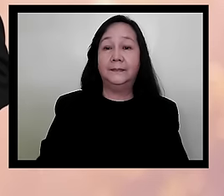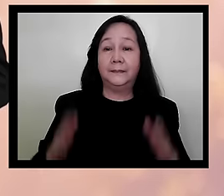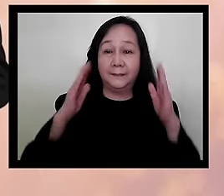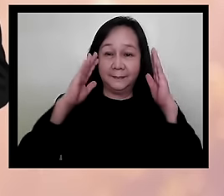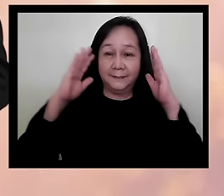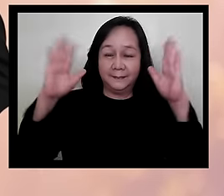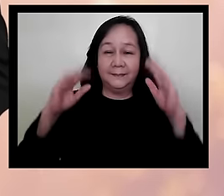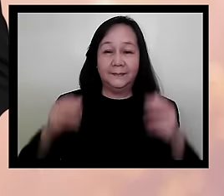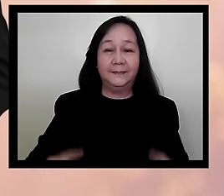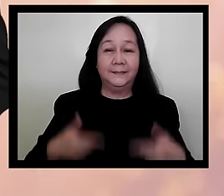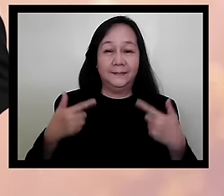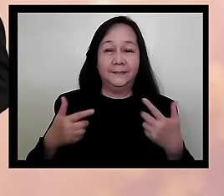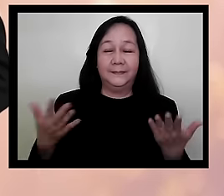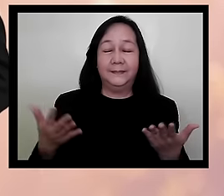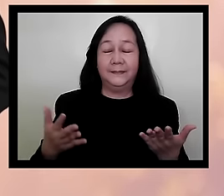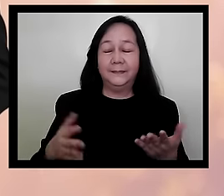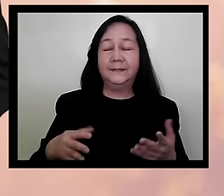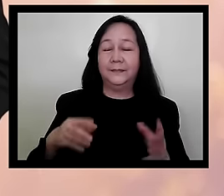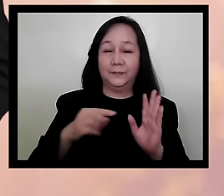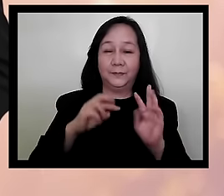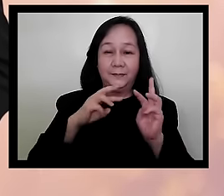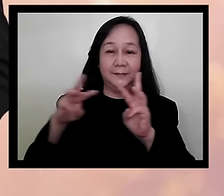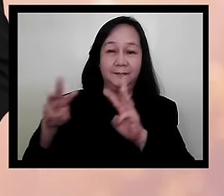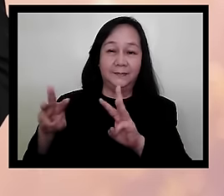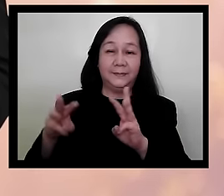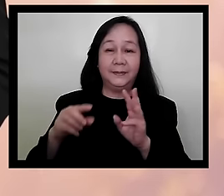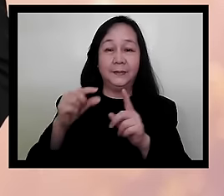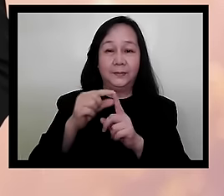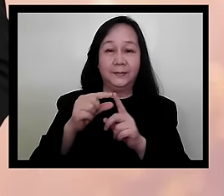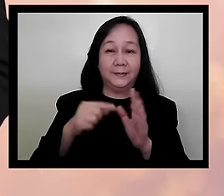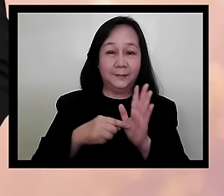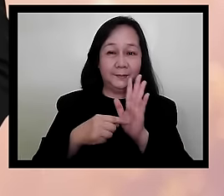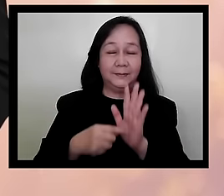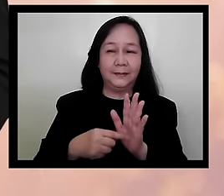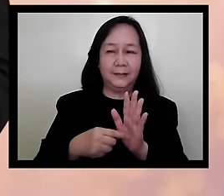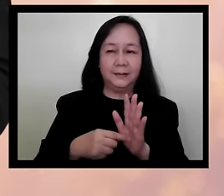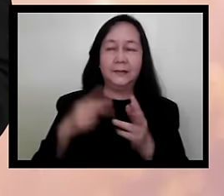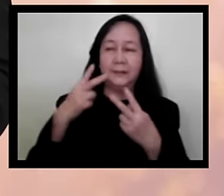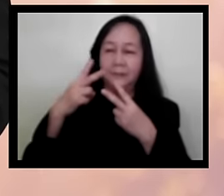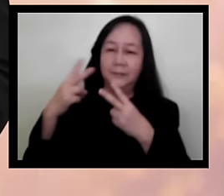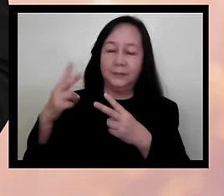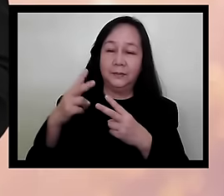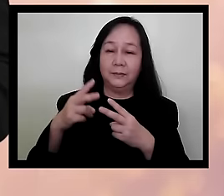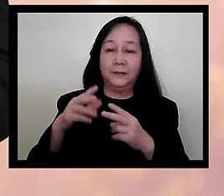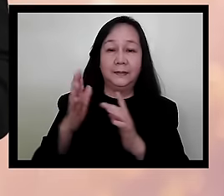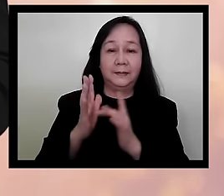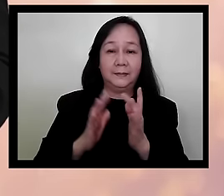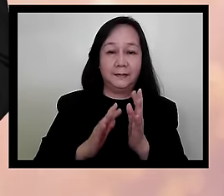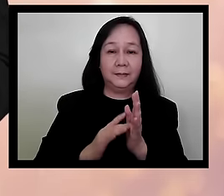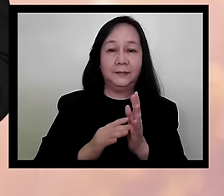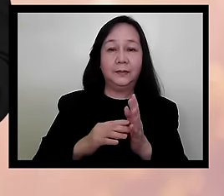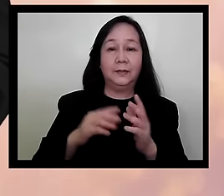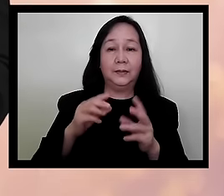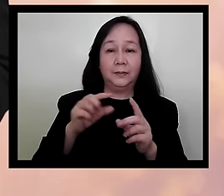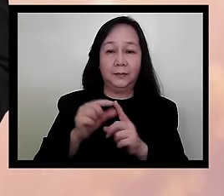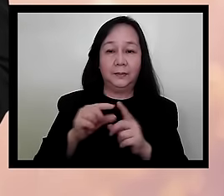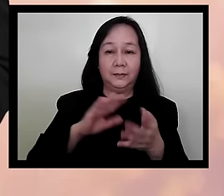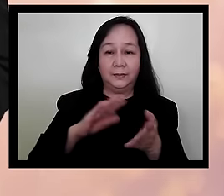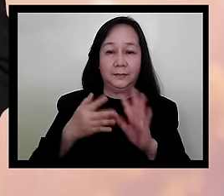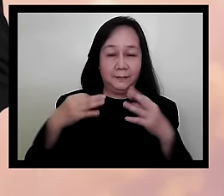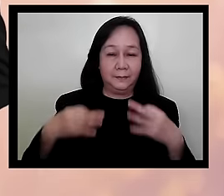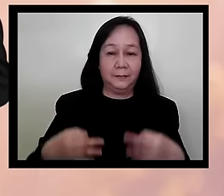Chia you are watching the word exposed let us behold Jesus the word incarnate revealing himself to us in the